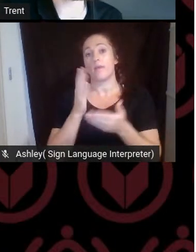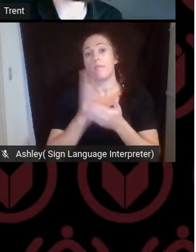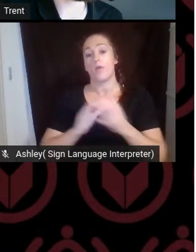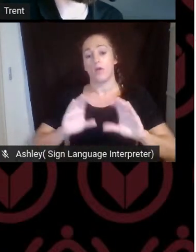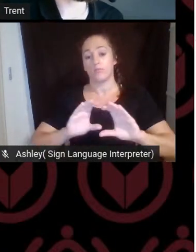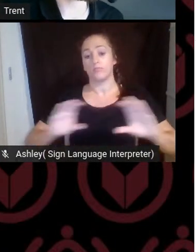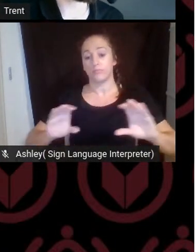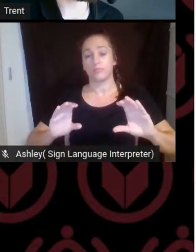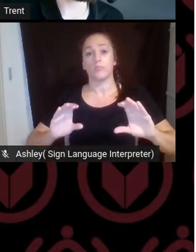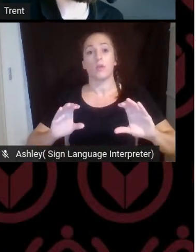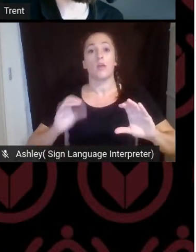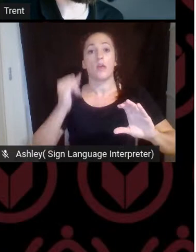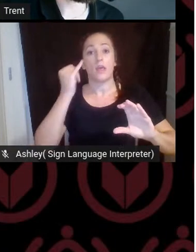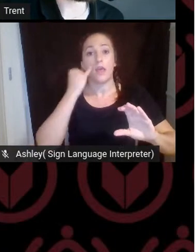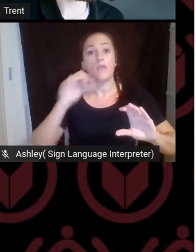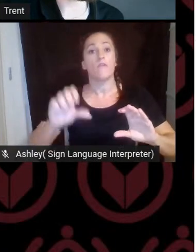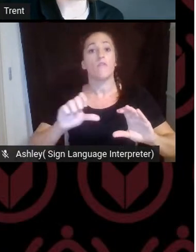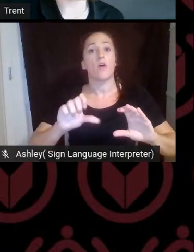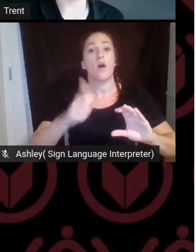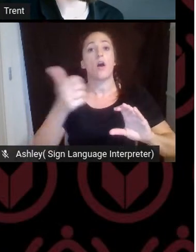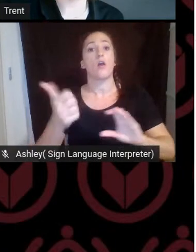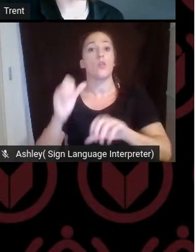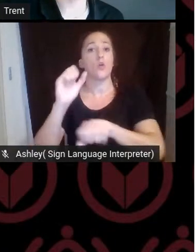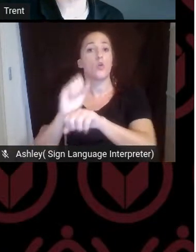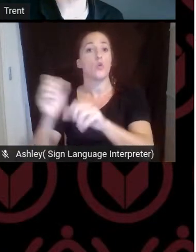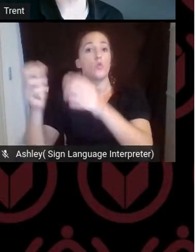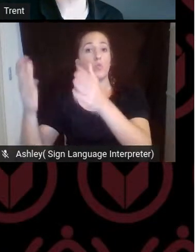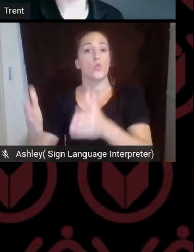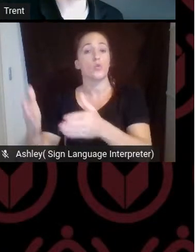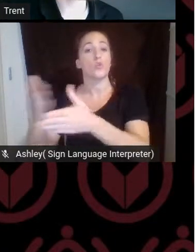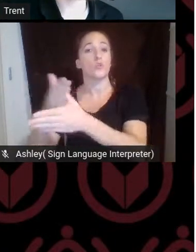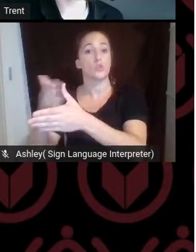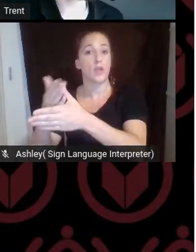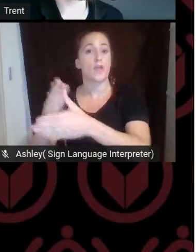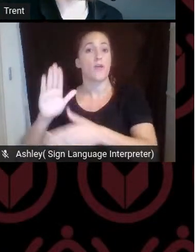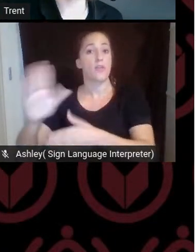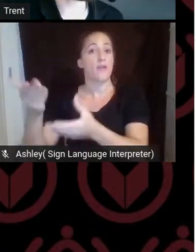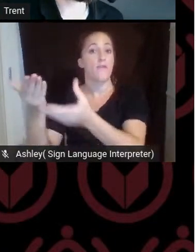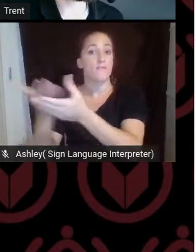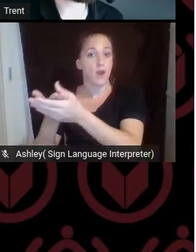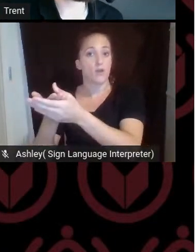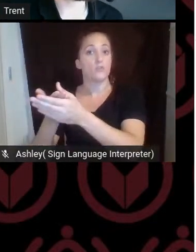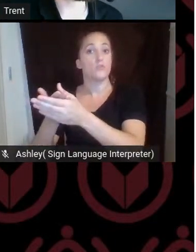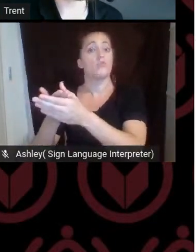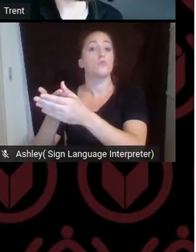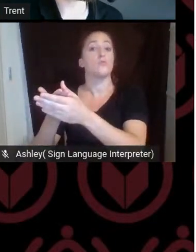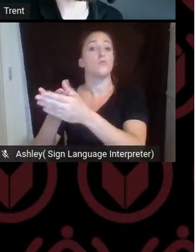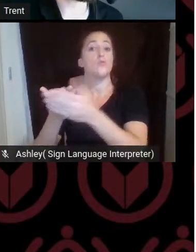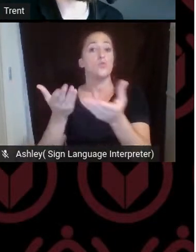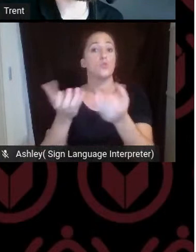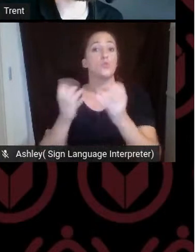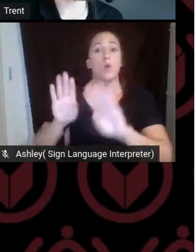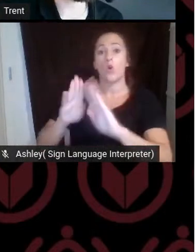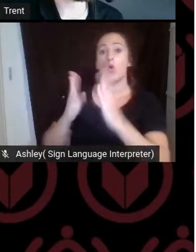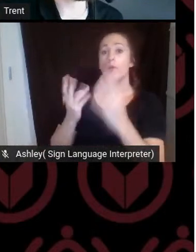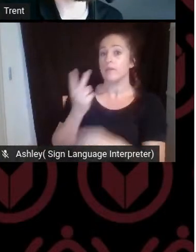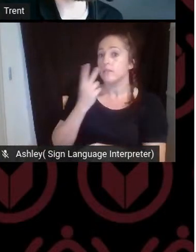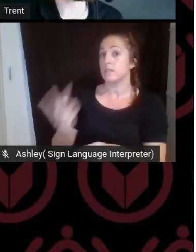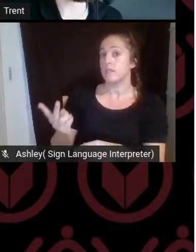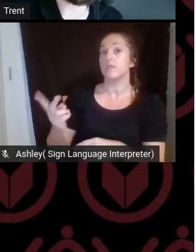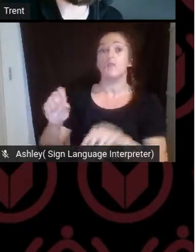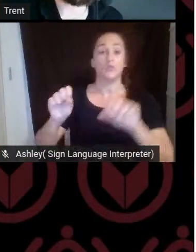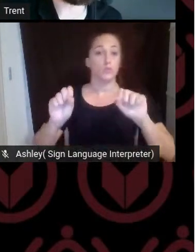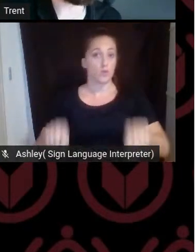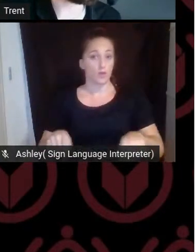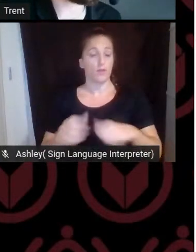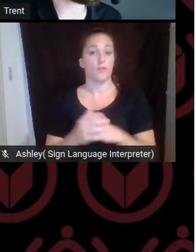that other people have shared with you, that other people have ownership of. And there are a ton here because I've been getting a lot of really great submissions from